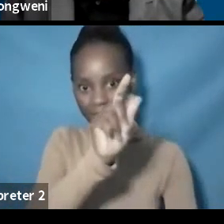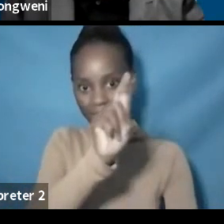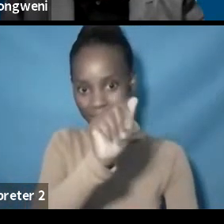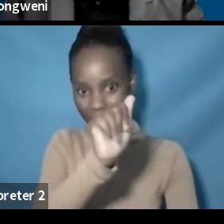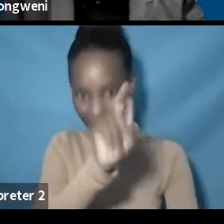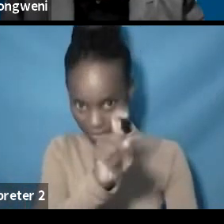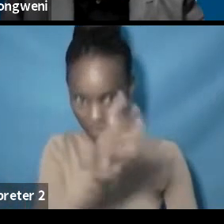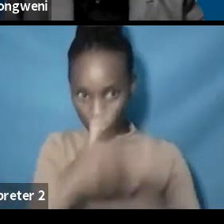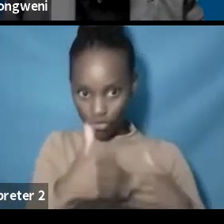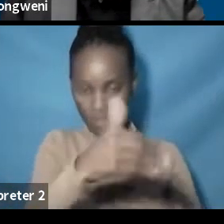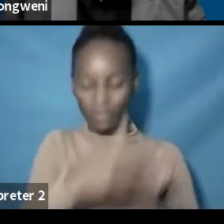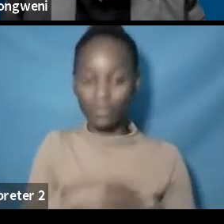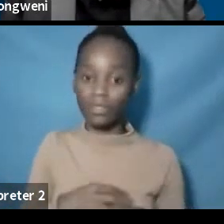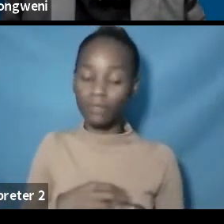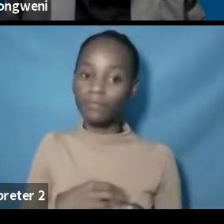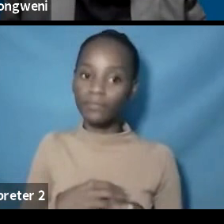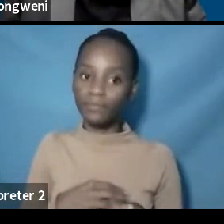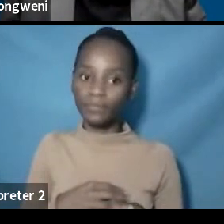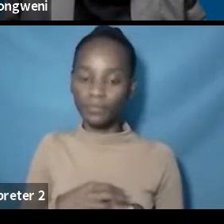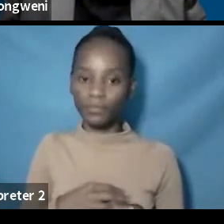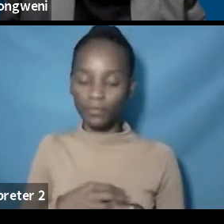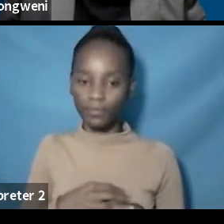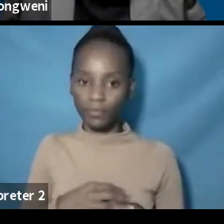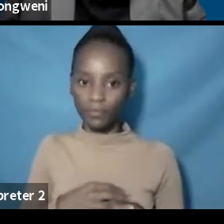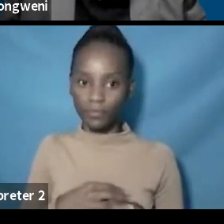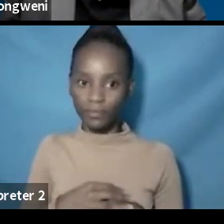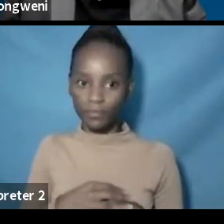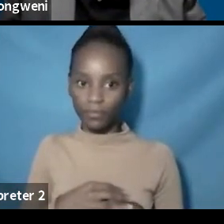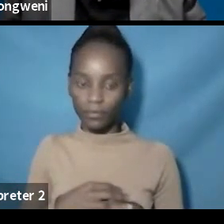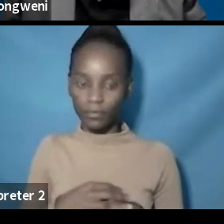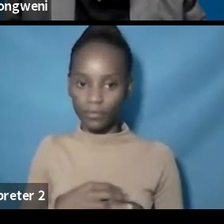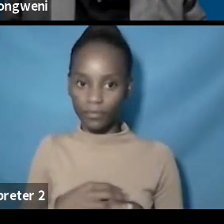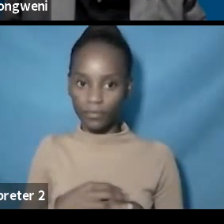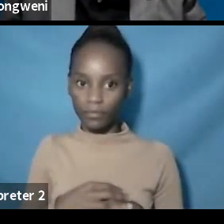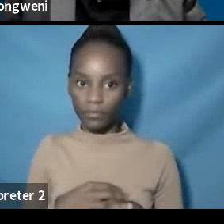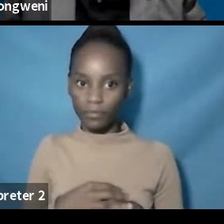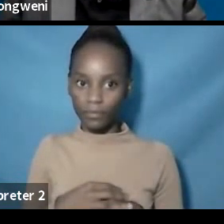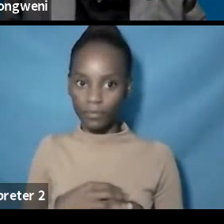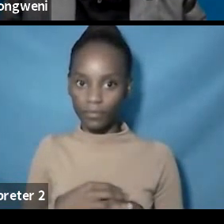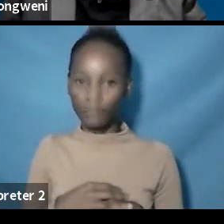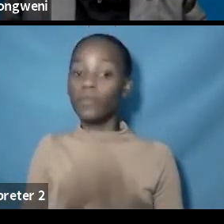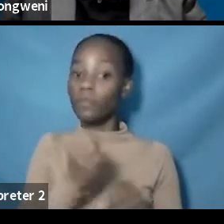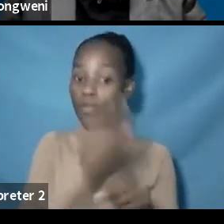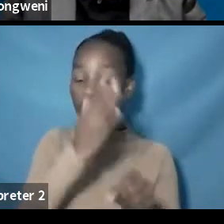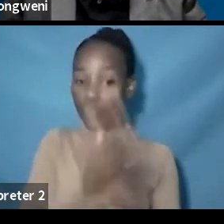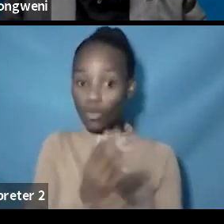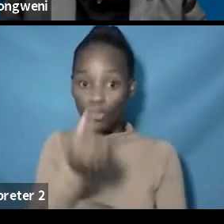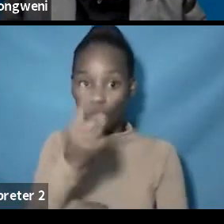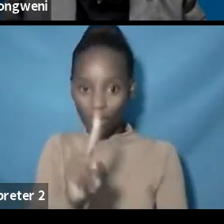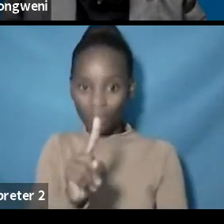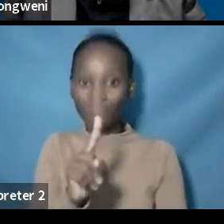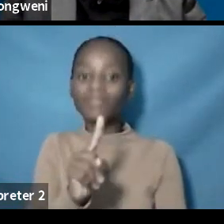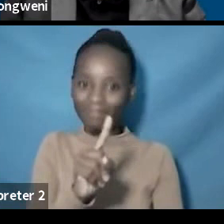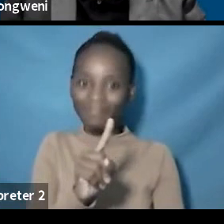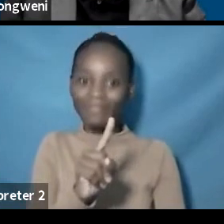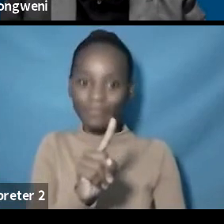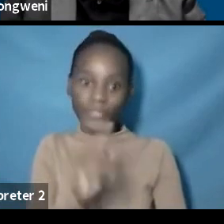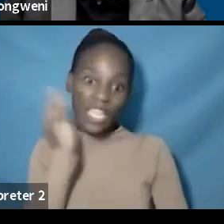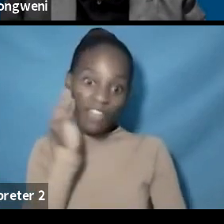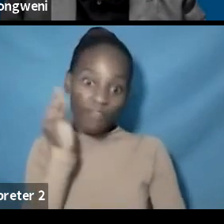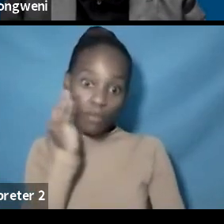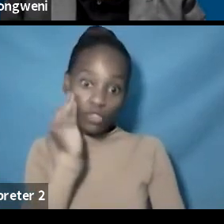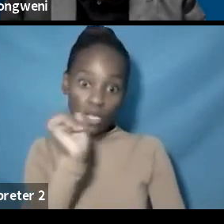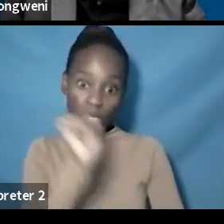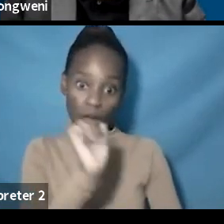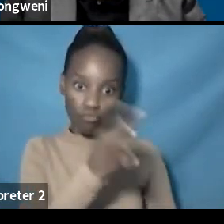that your company details are updated. Make sure that we can contact you when necessary, and also make sure